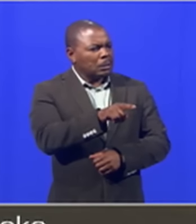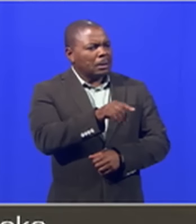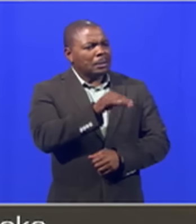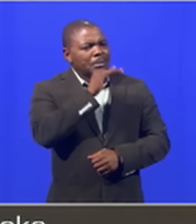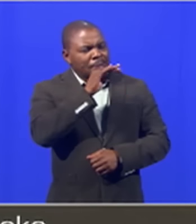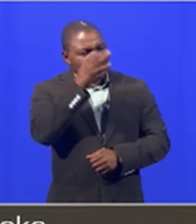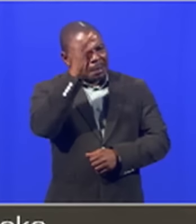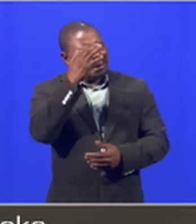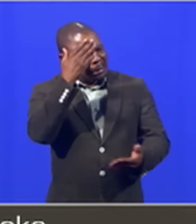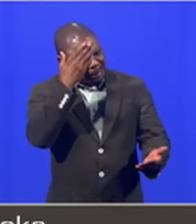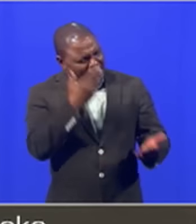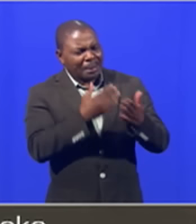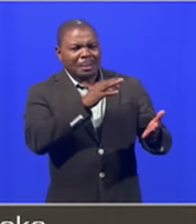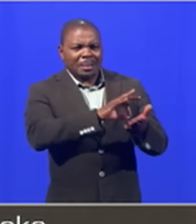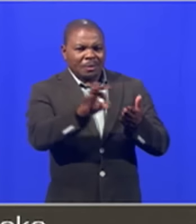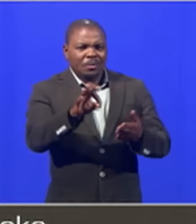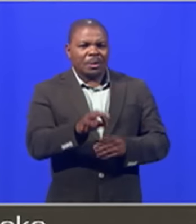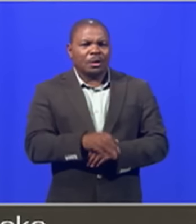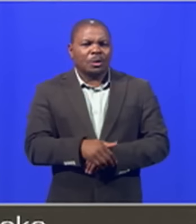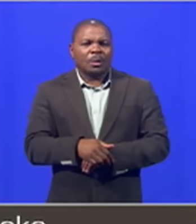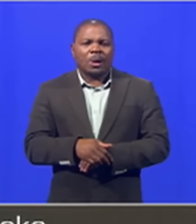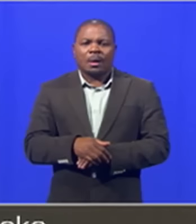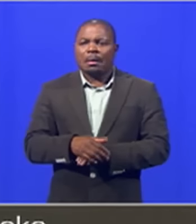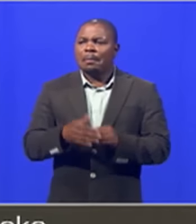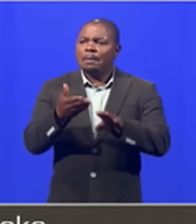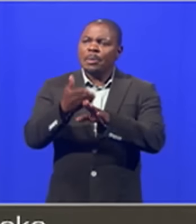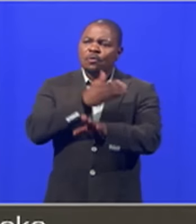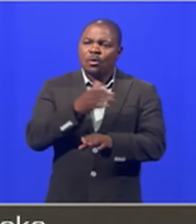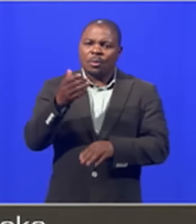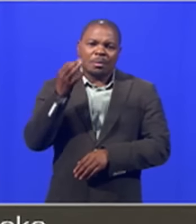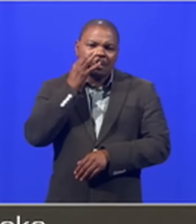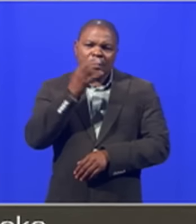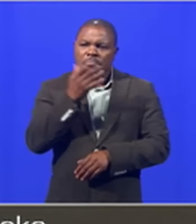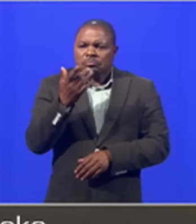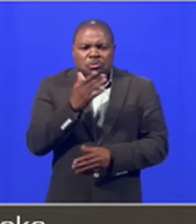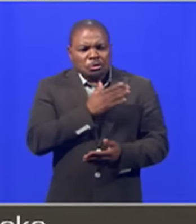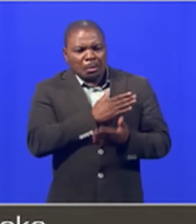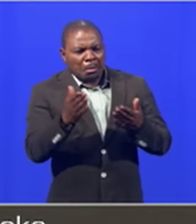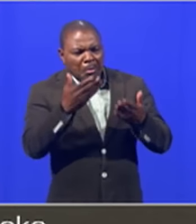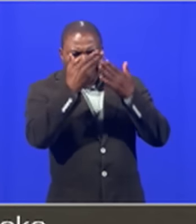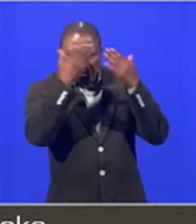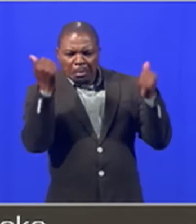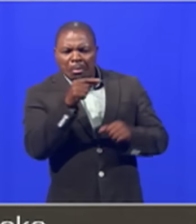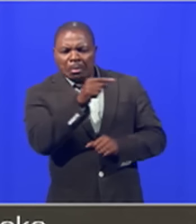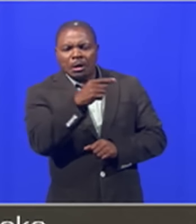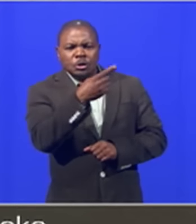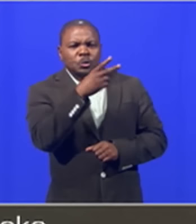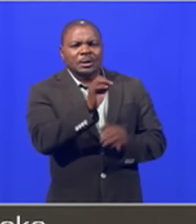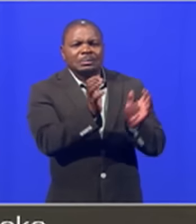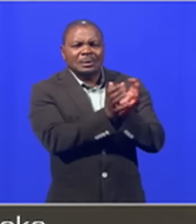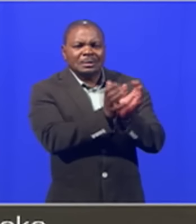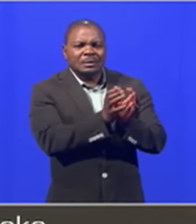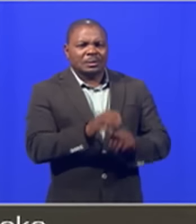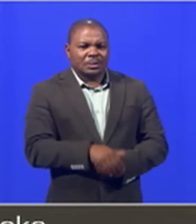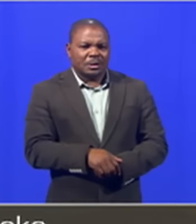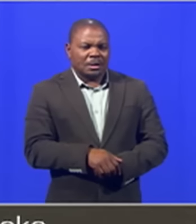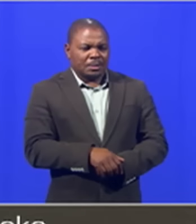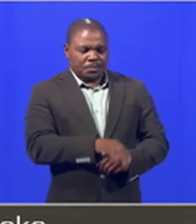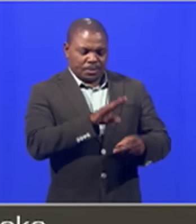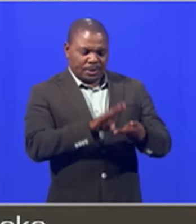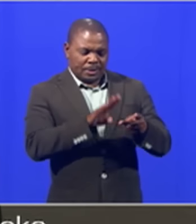puso rona na le bokgoni le gore bone bontsi jwa bone ba sa itse le gore gona le kopano kgolo ya G20 e tlang ene le gore ba lela le ka